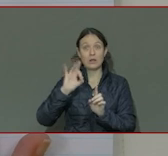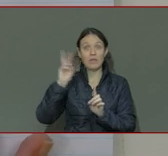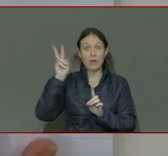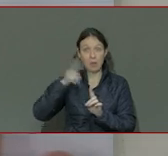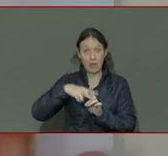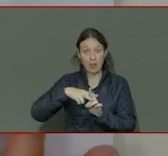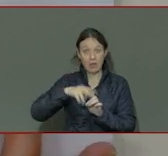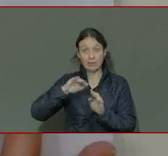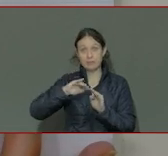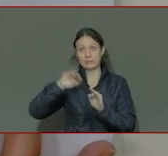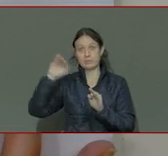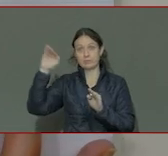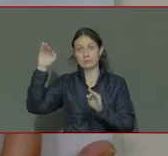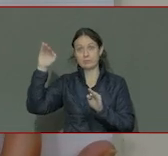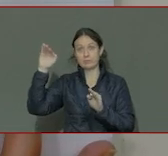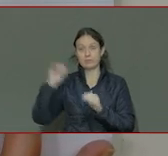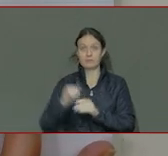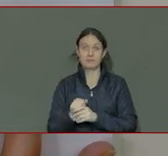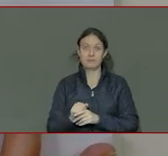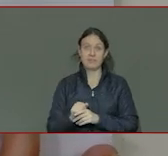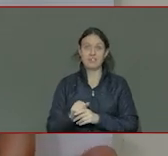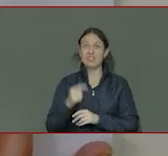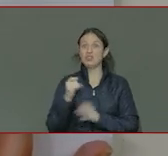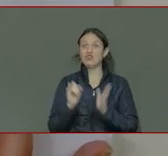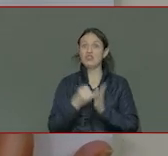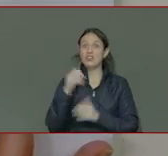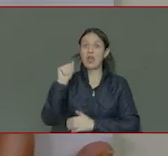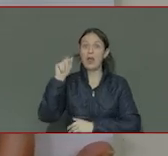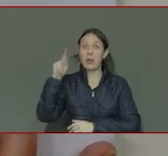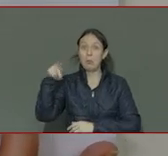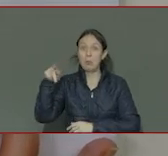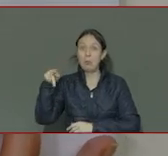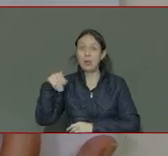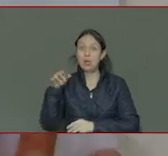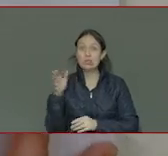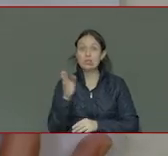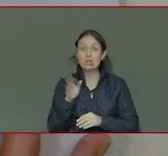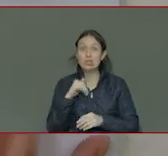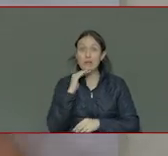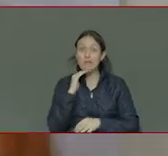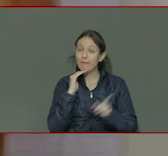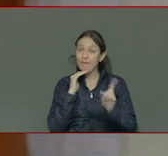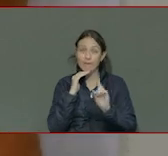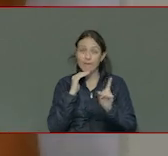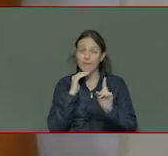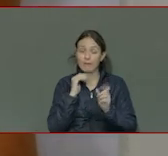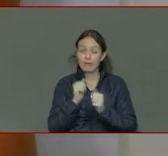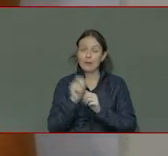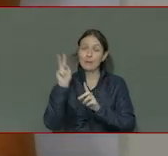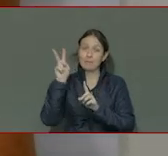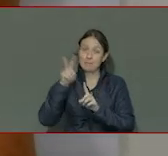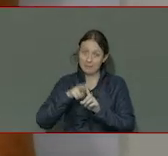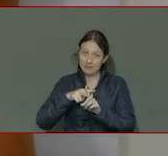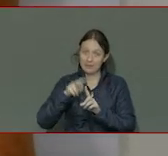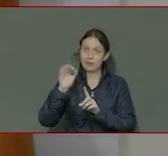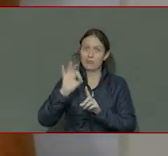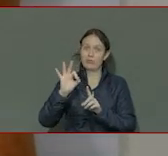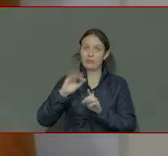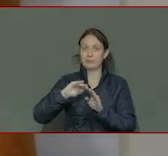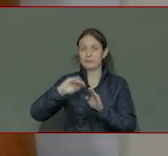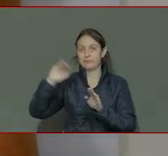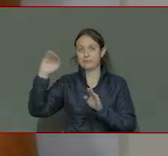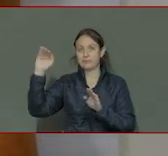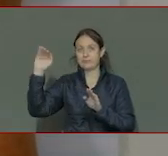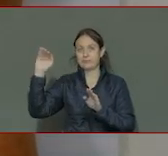just write app. You must write out the word applied. So there's your applied force. Then the